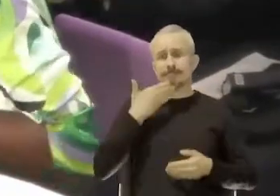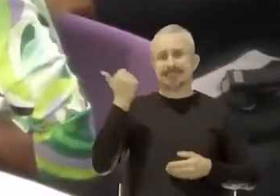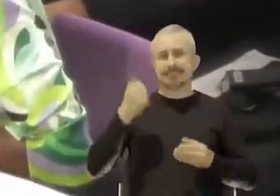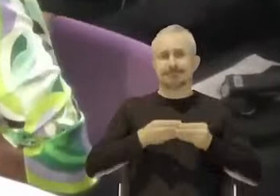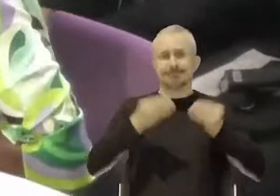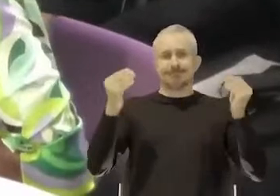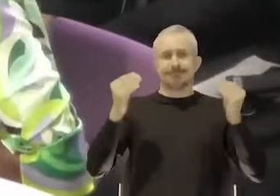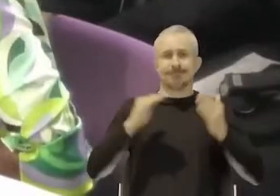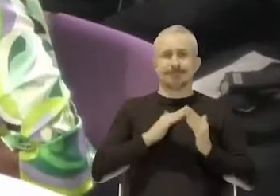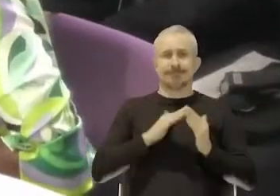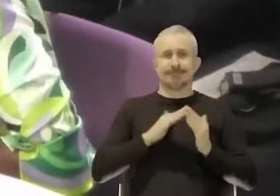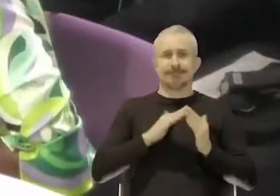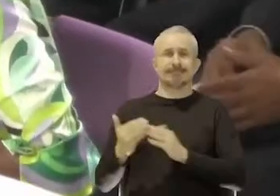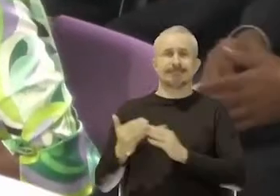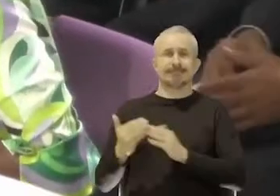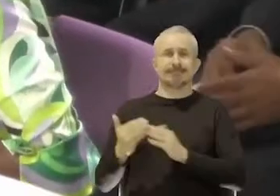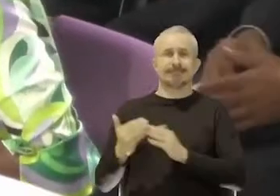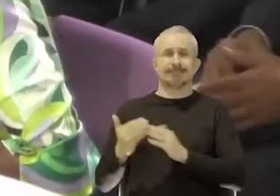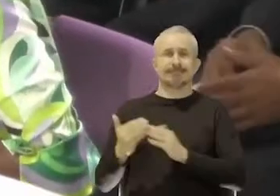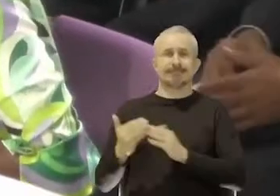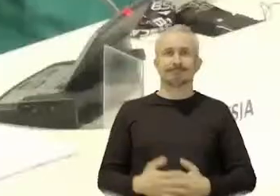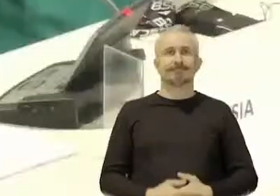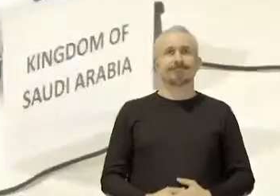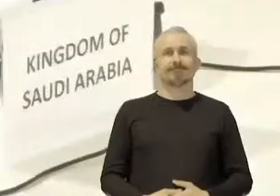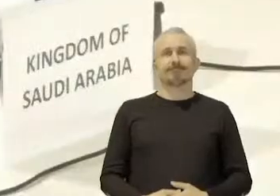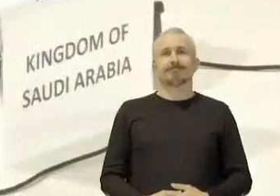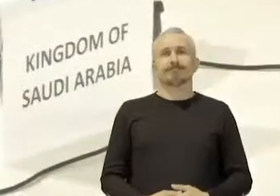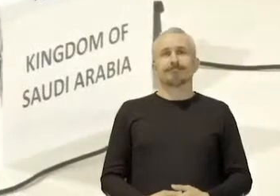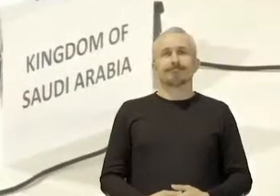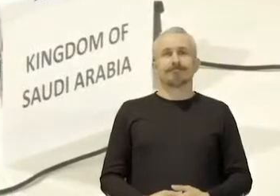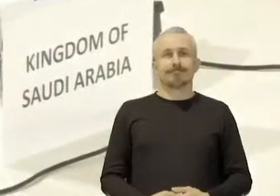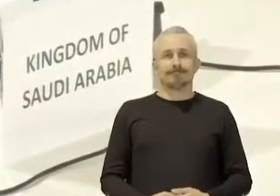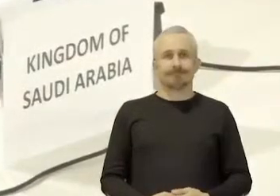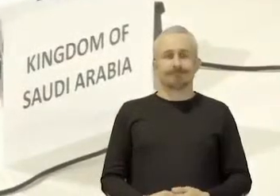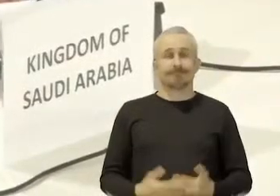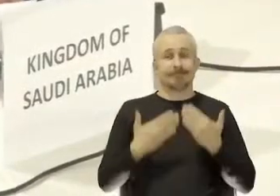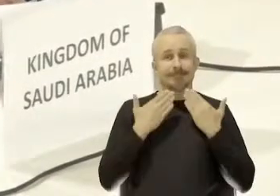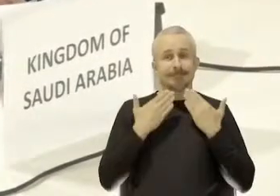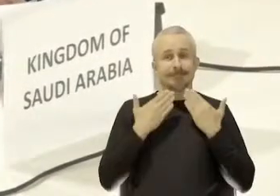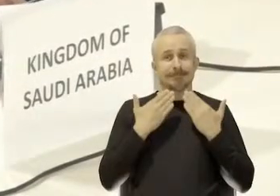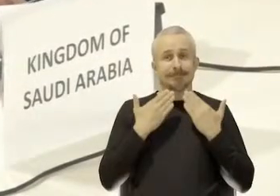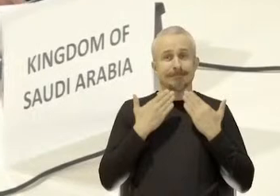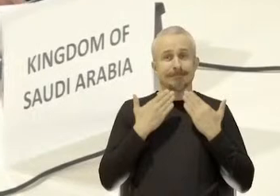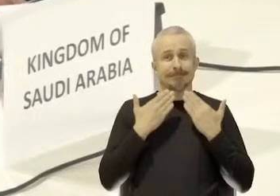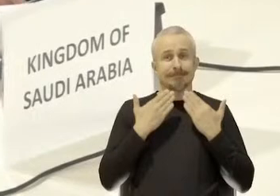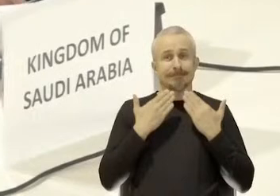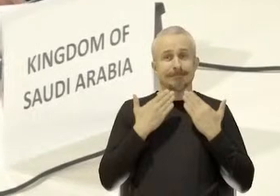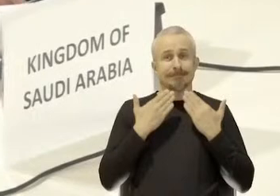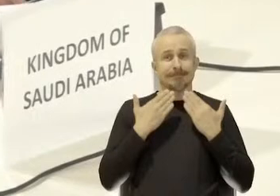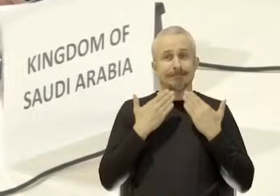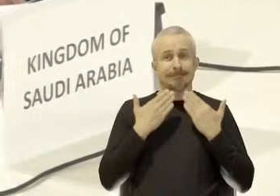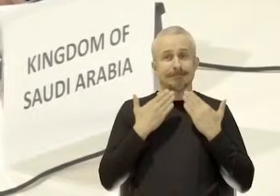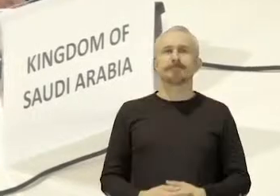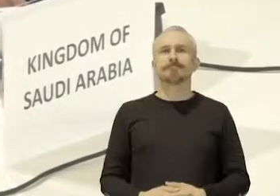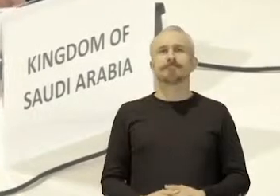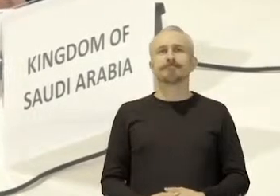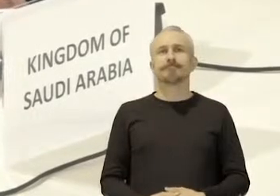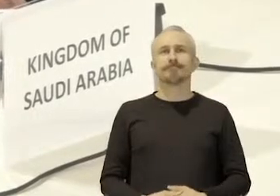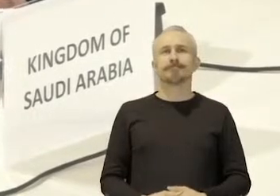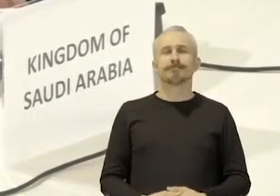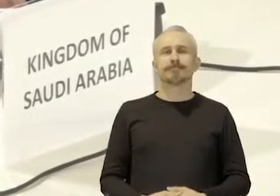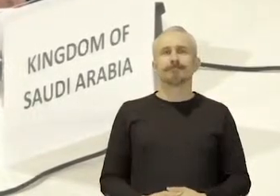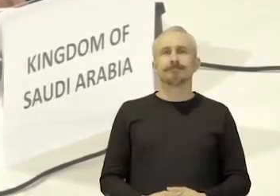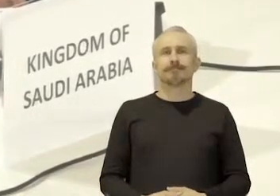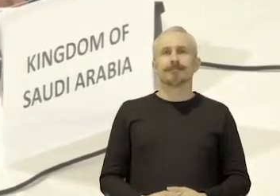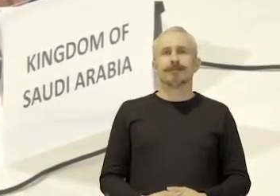thank you for being time conscious. Your comments are noted. We will do a recap just before we go into the next group, Group C. But